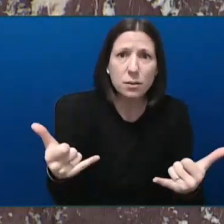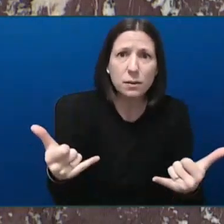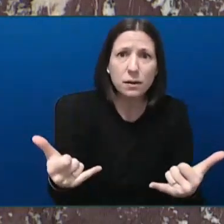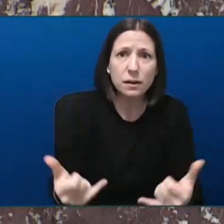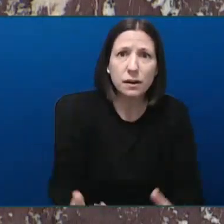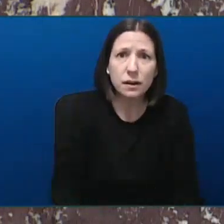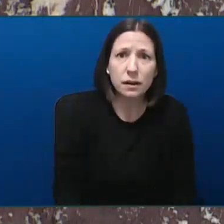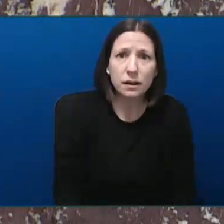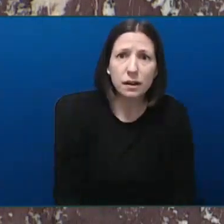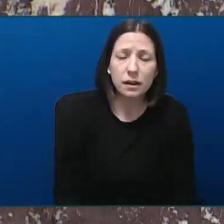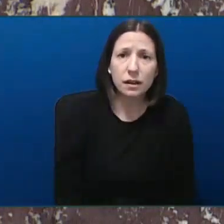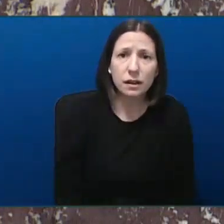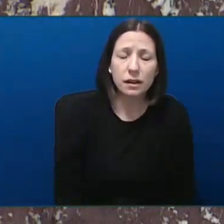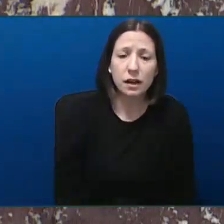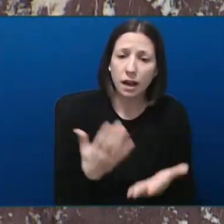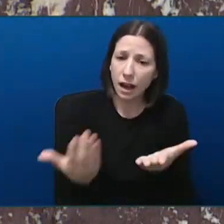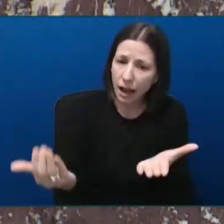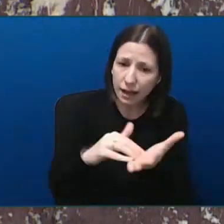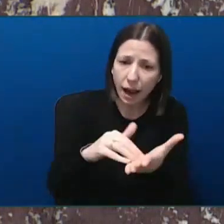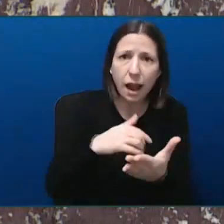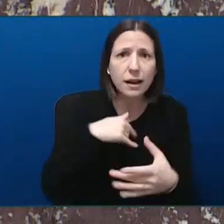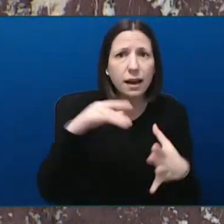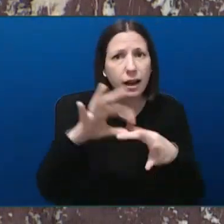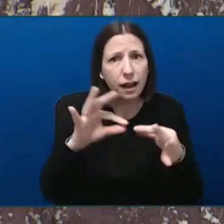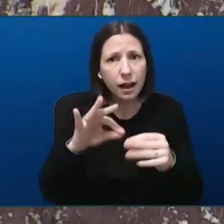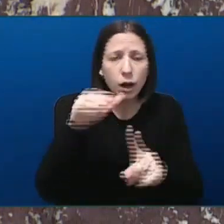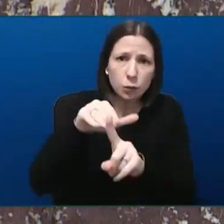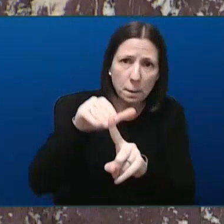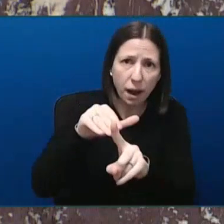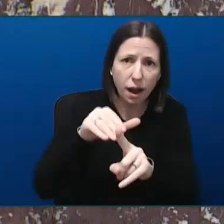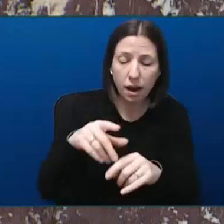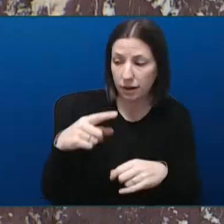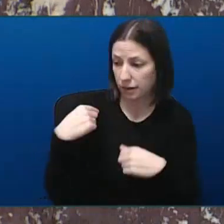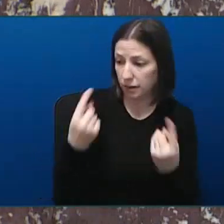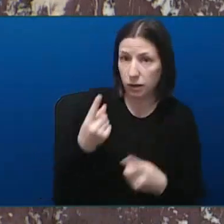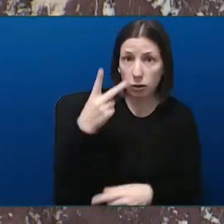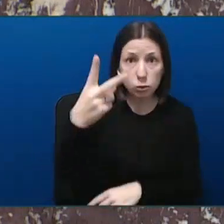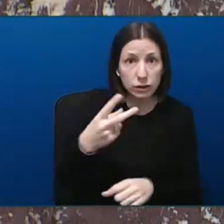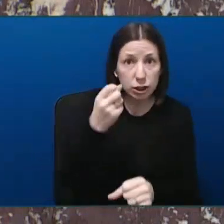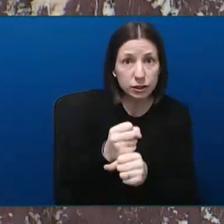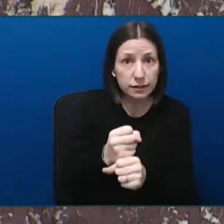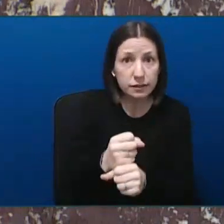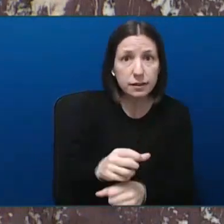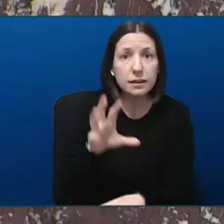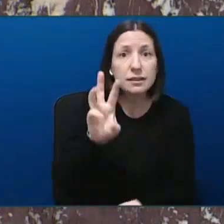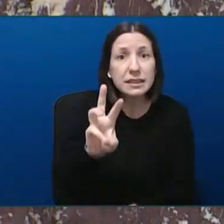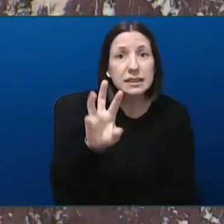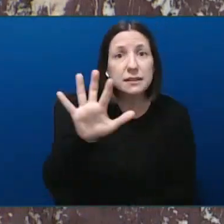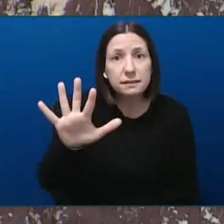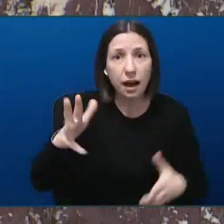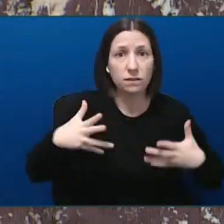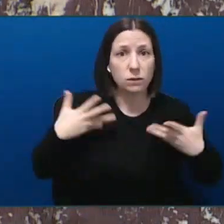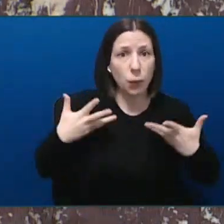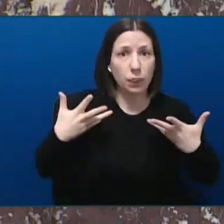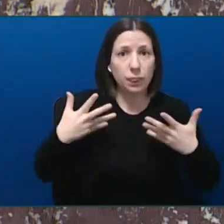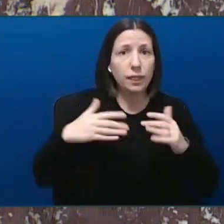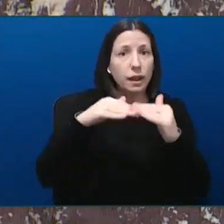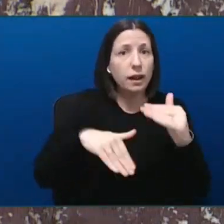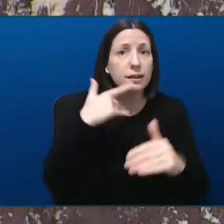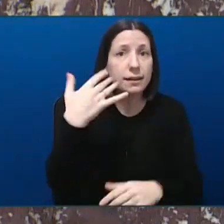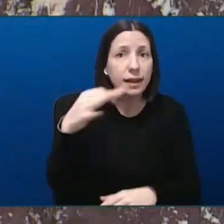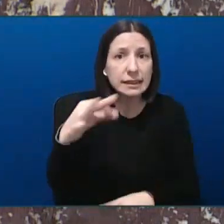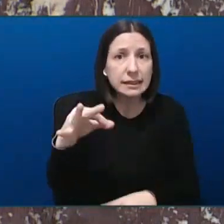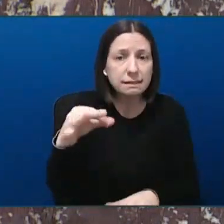Let me remind you that in the last 2 years, 65 young people under the age of 19 have